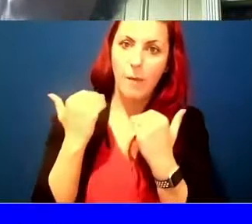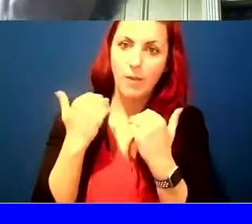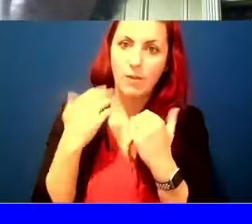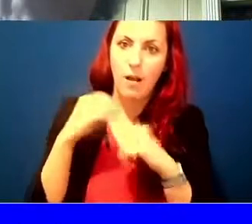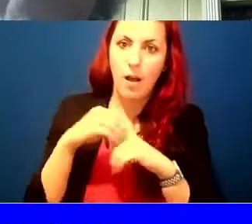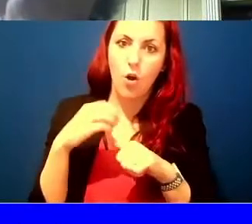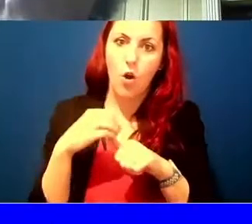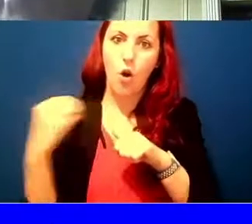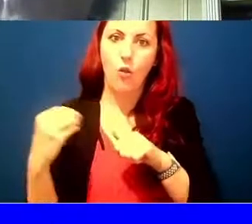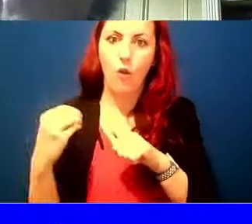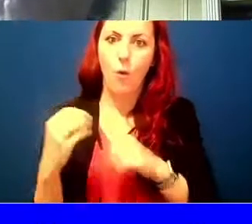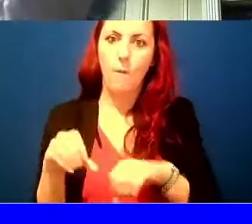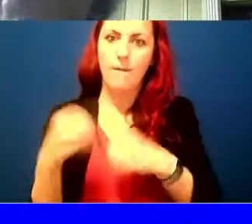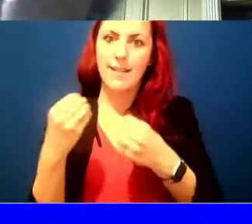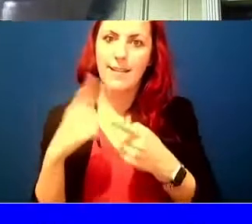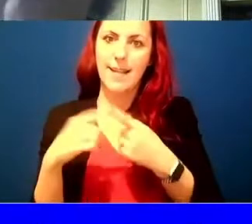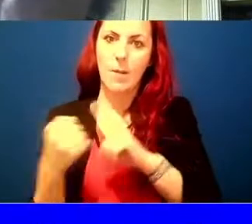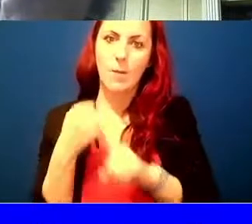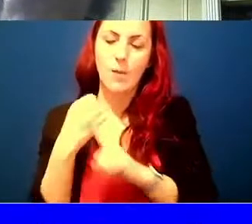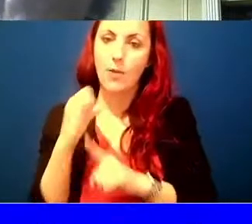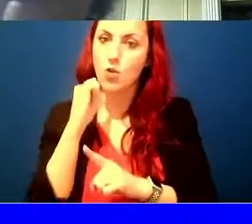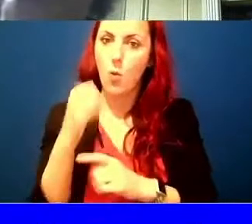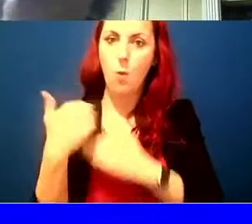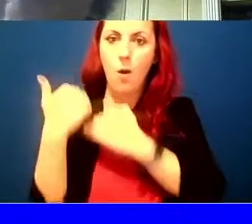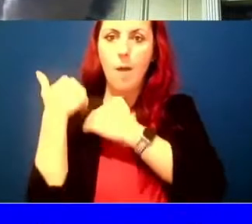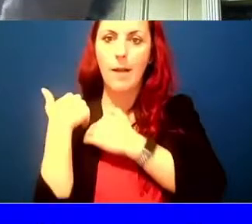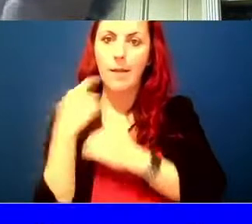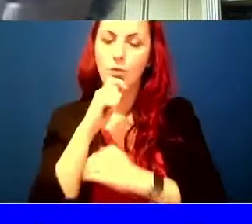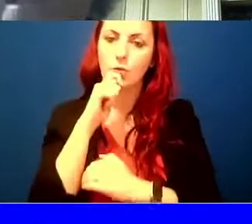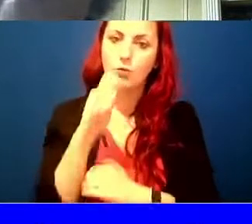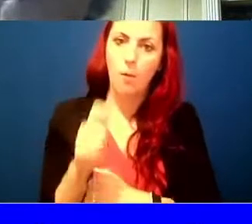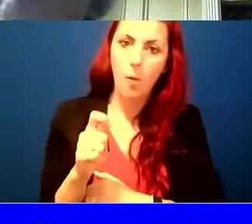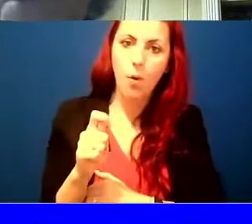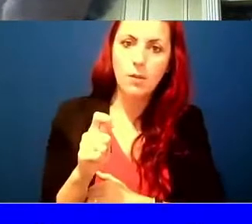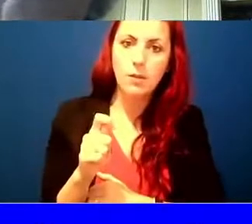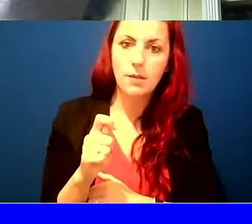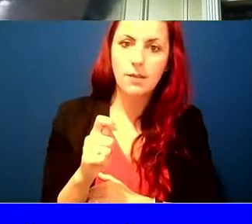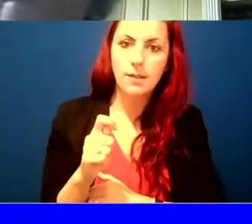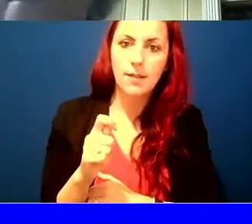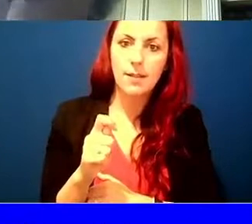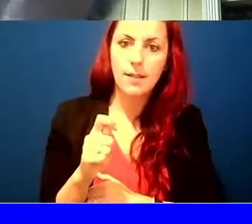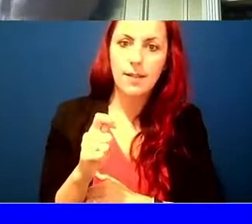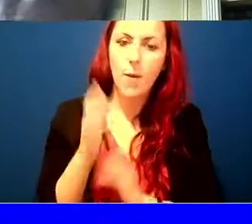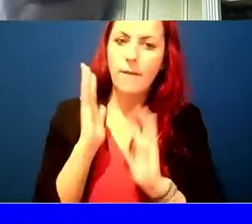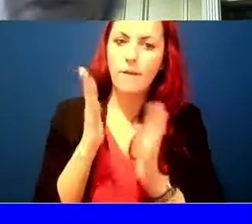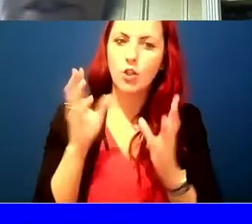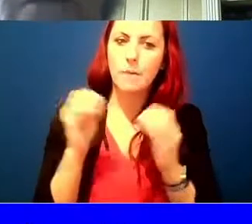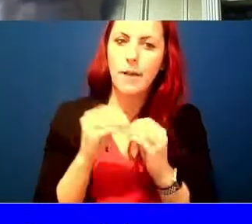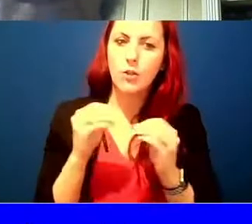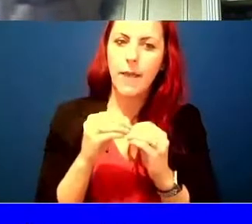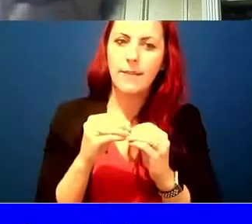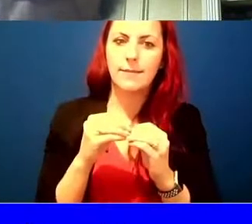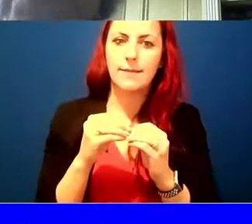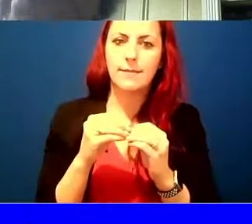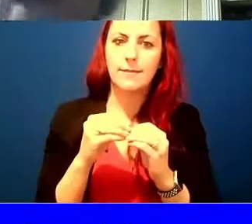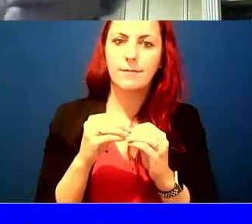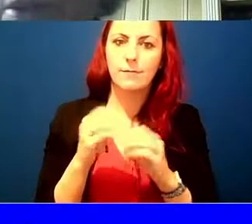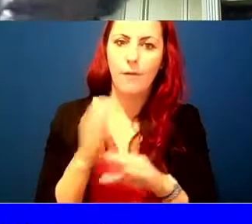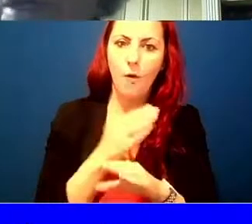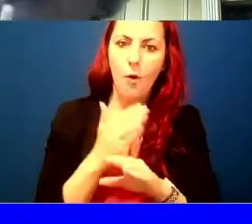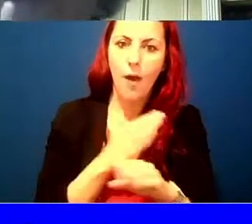and there's no obligation to report. I mentioned the financial abuse, and we don't even, it's not included obviously in